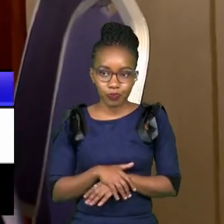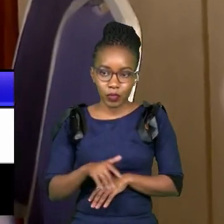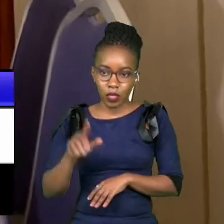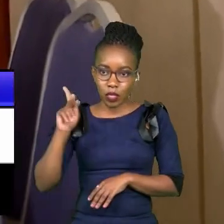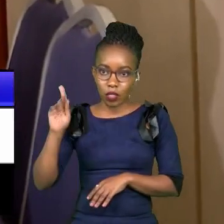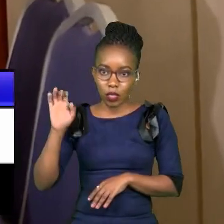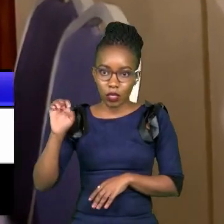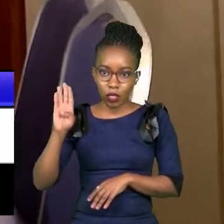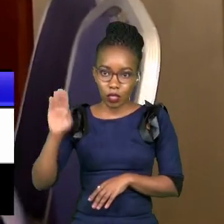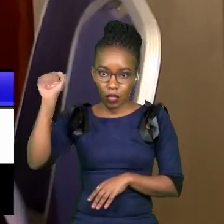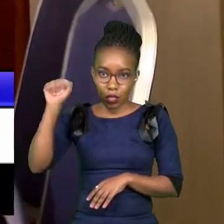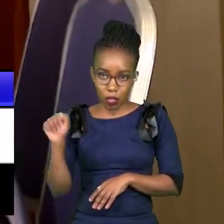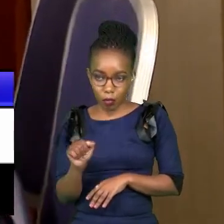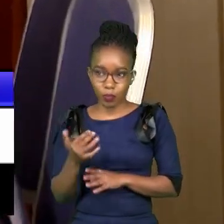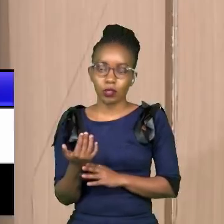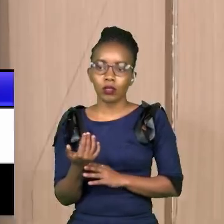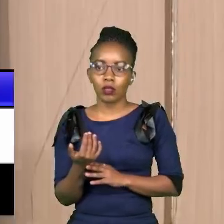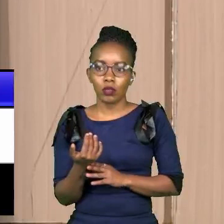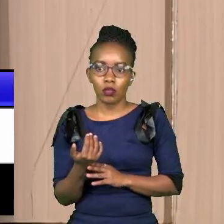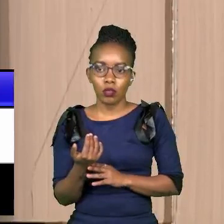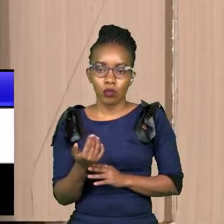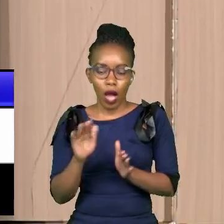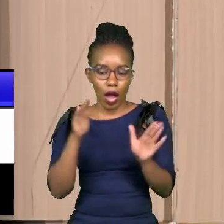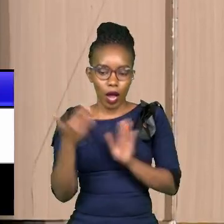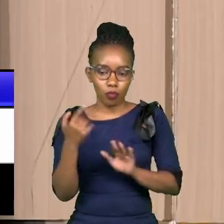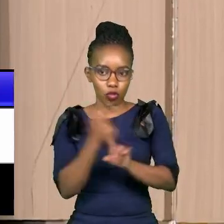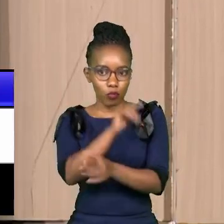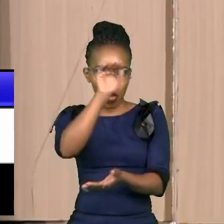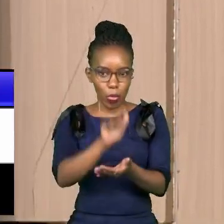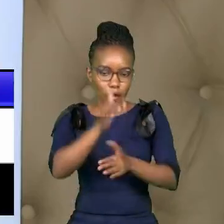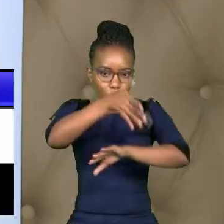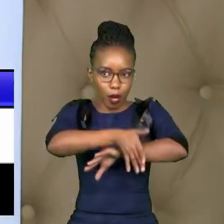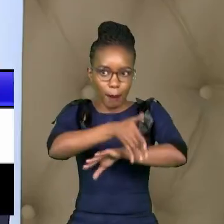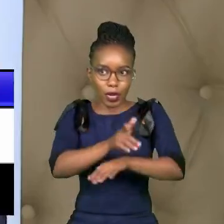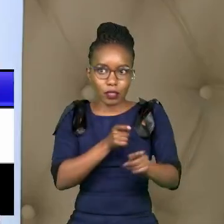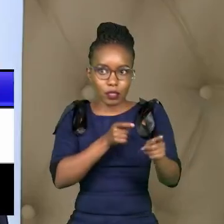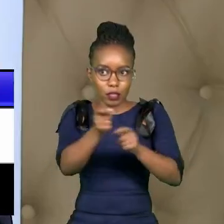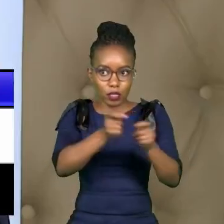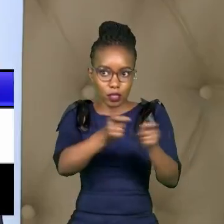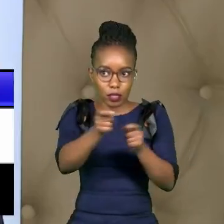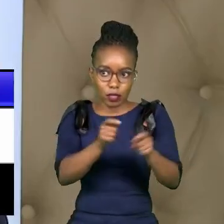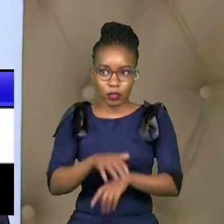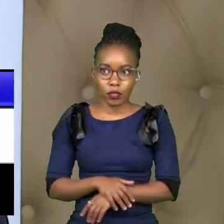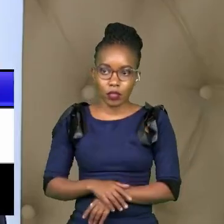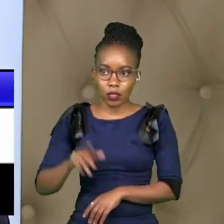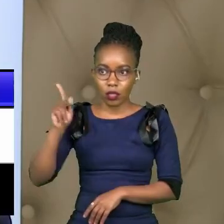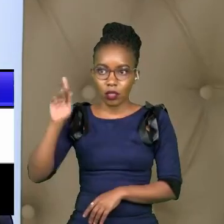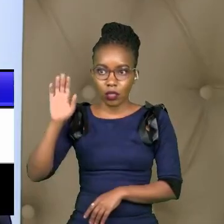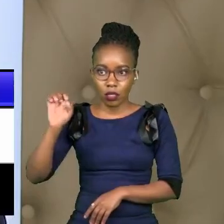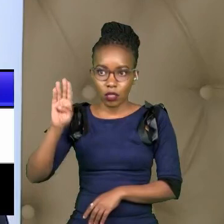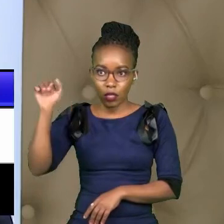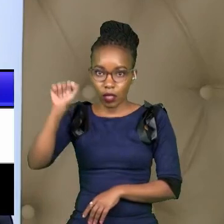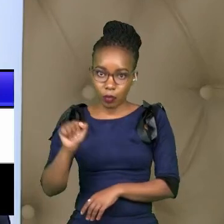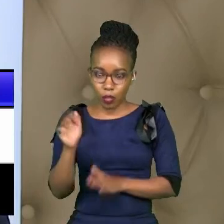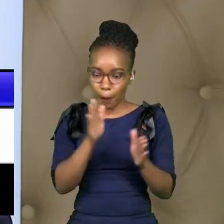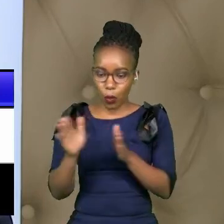of Standards, KEBS, is backing a multi-sectoral approach to minimize illicit trade. Okay, here in KEBS, we have a two-pronged process in